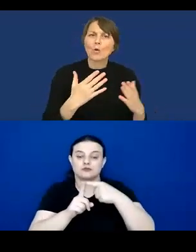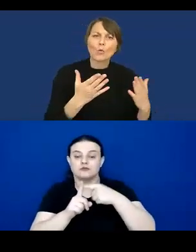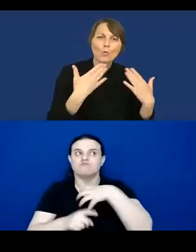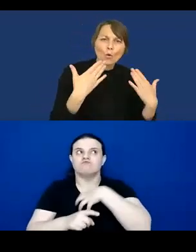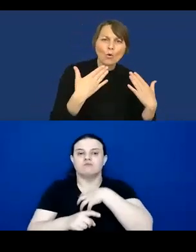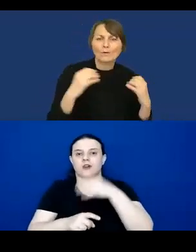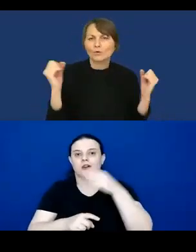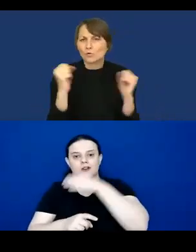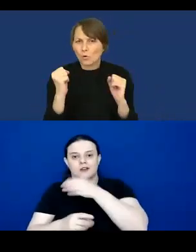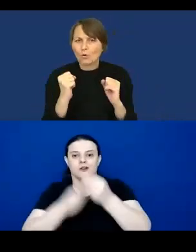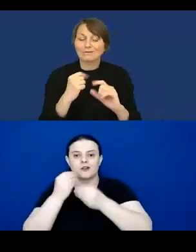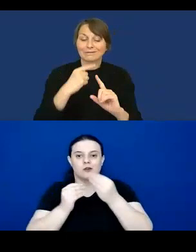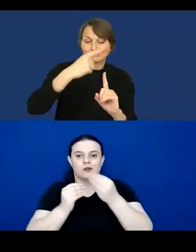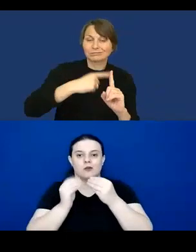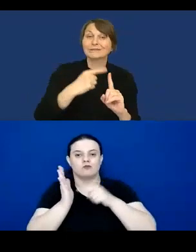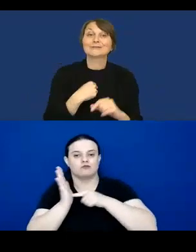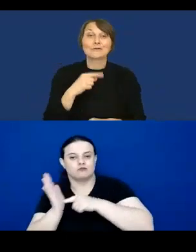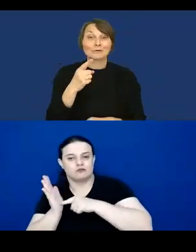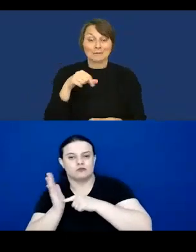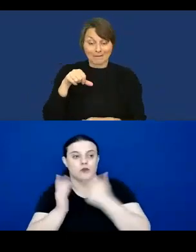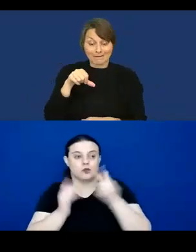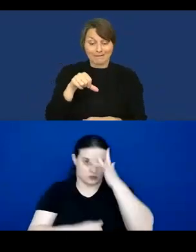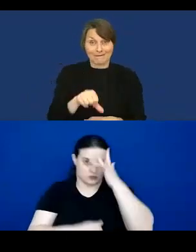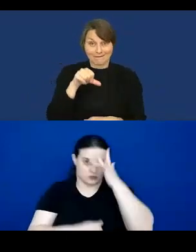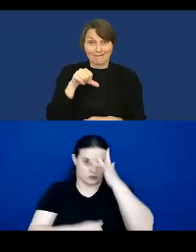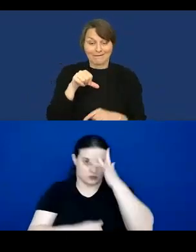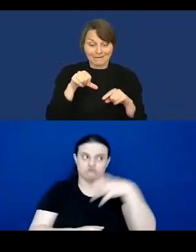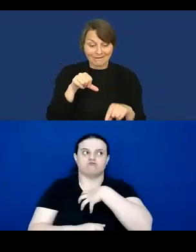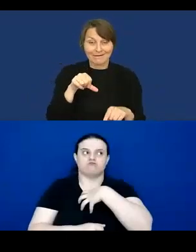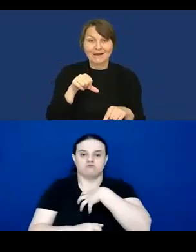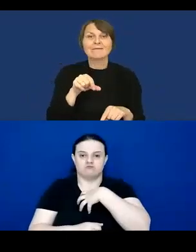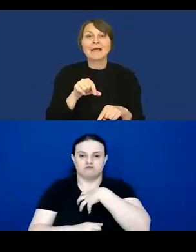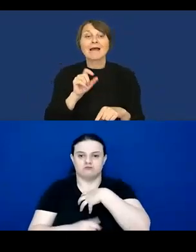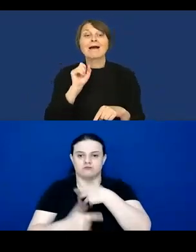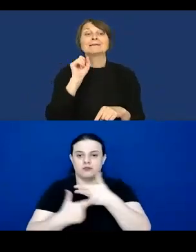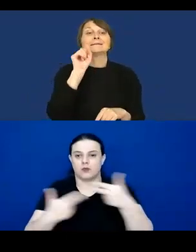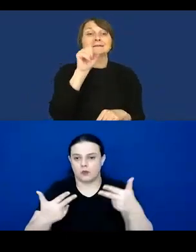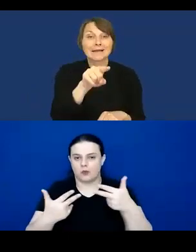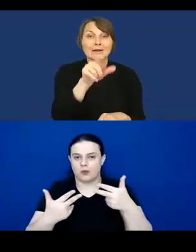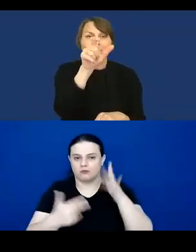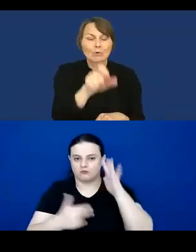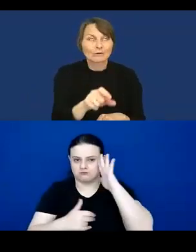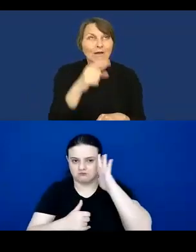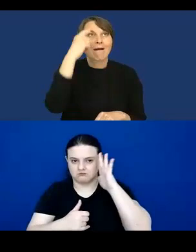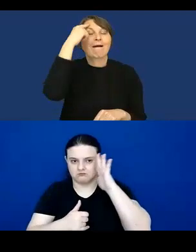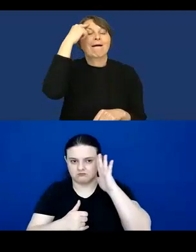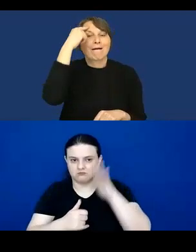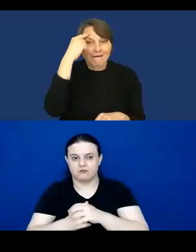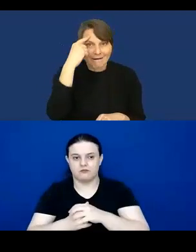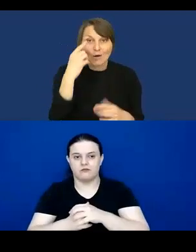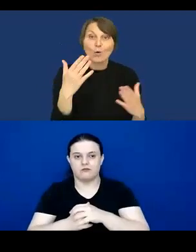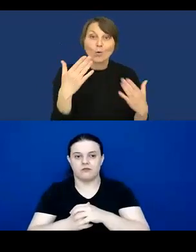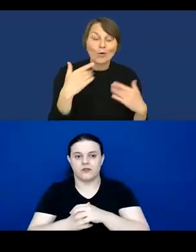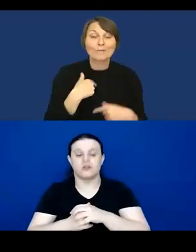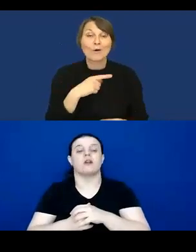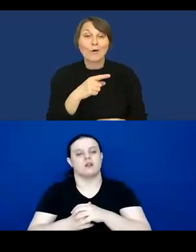stimulus by pressing a button so that the other people could feel, oh, she's thinking of me, or she likes me